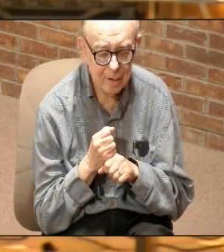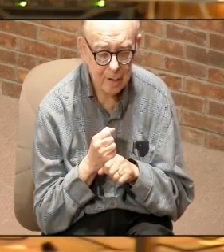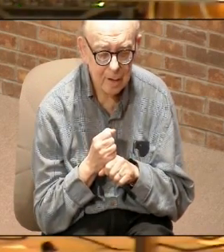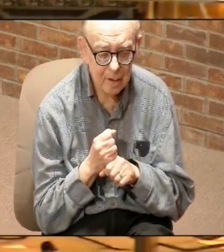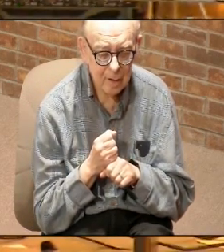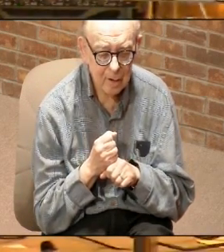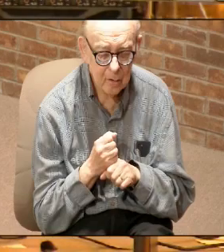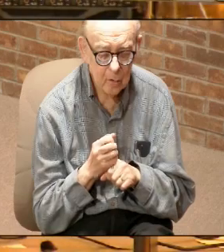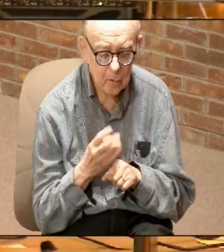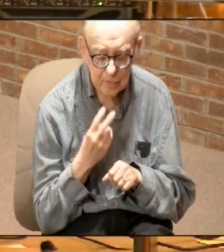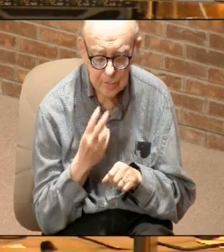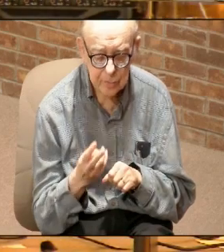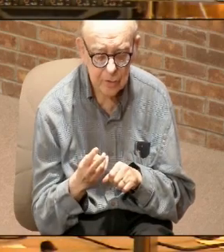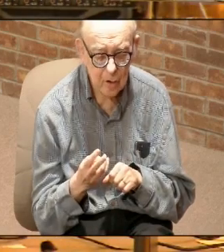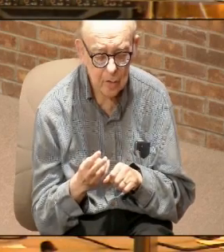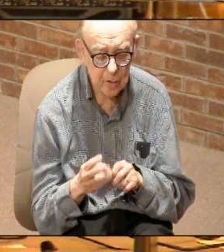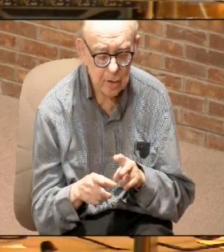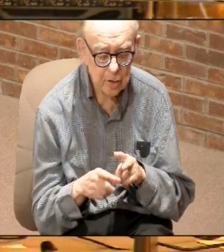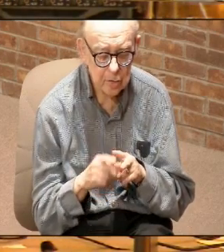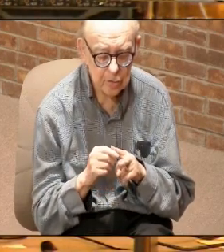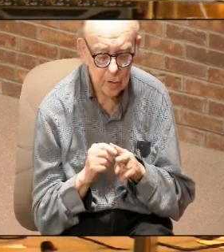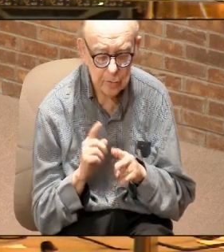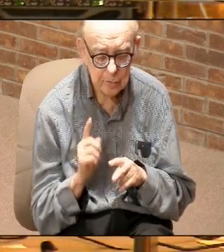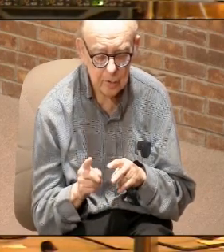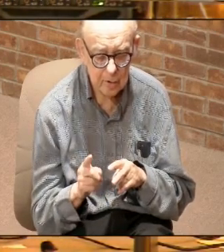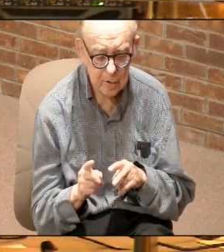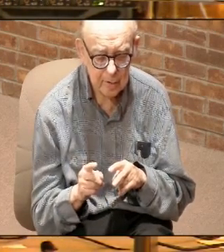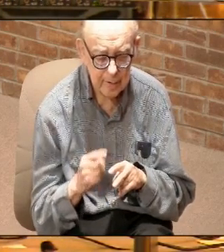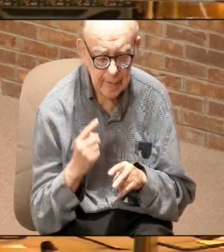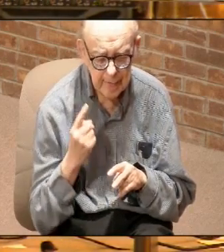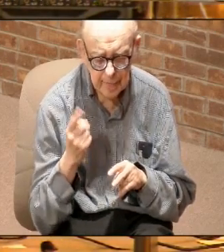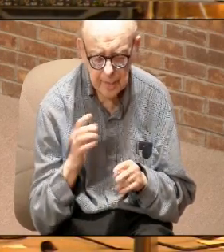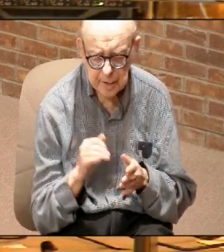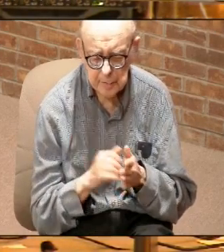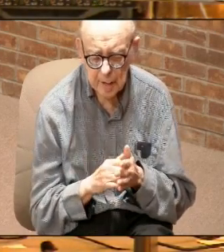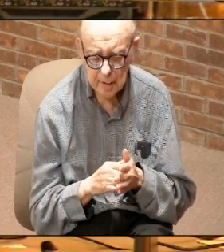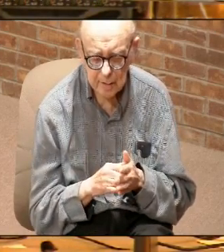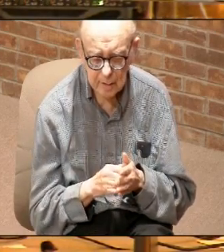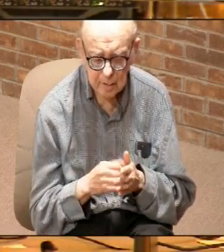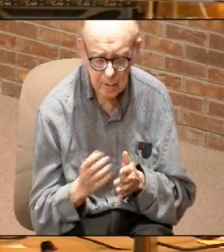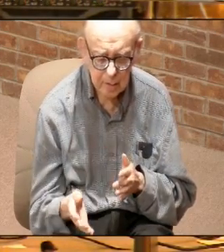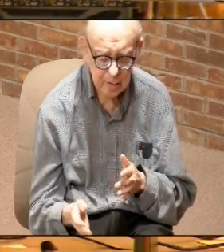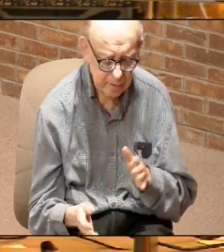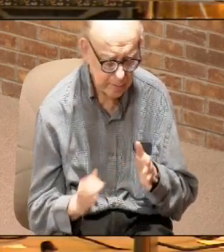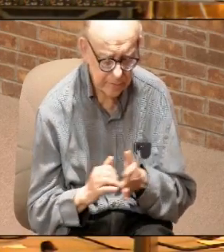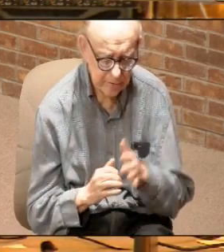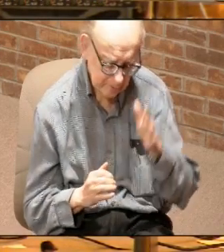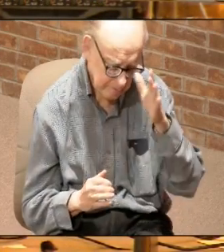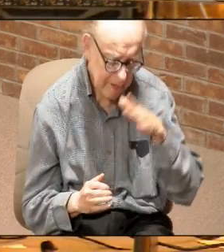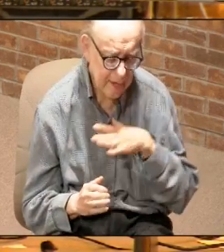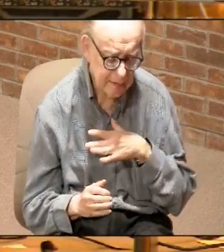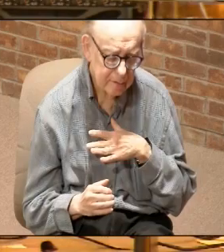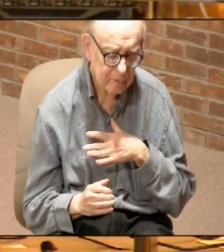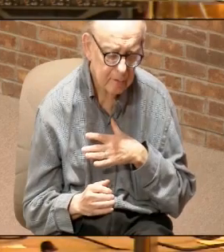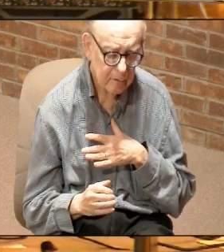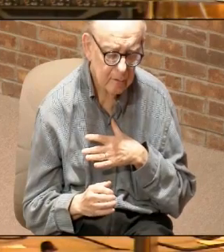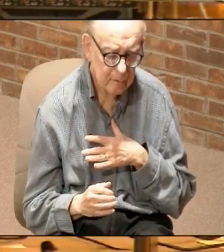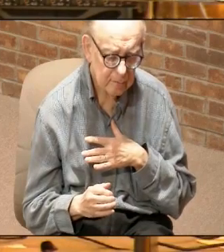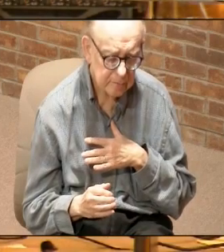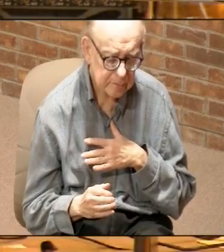or he saw the Messiah. And you think about this. Here is this guy.